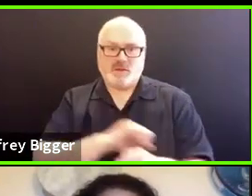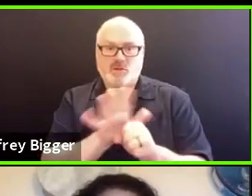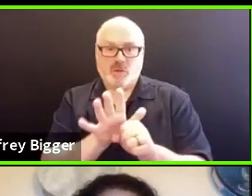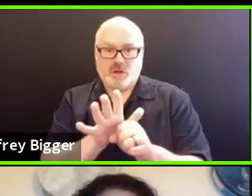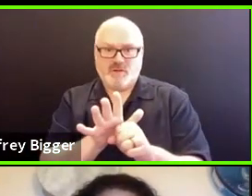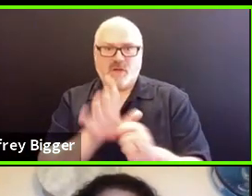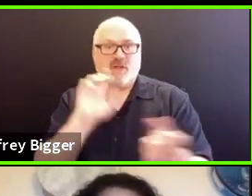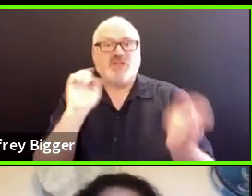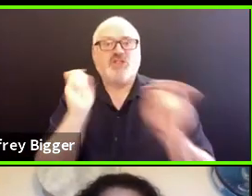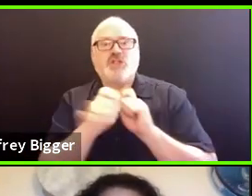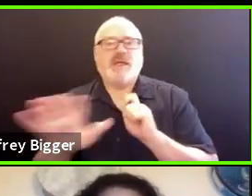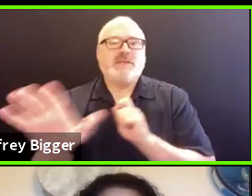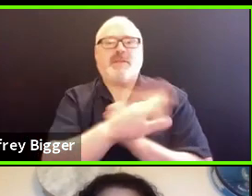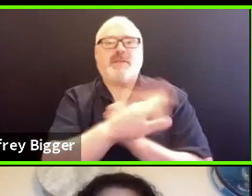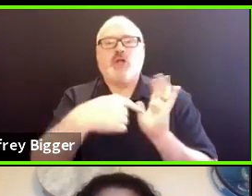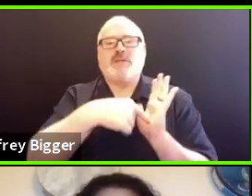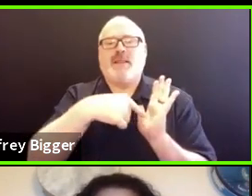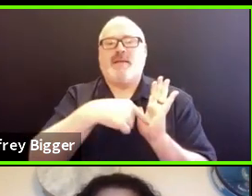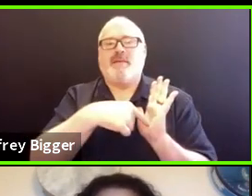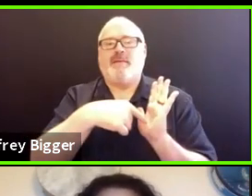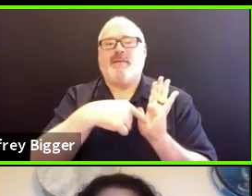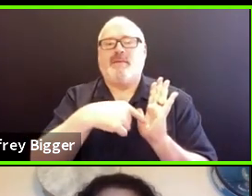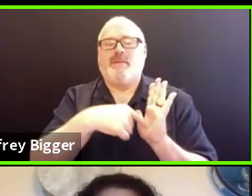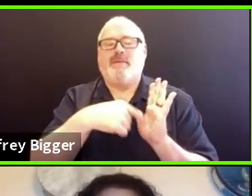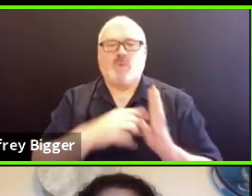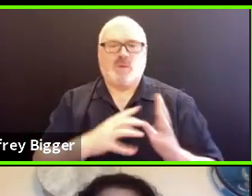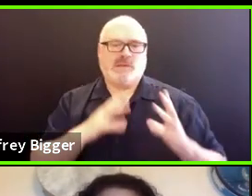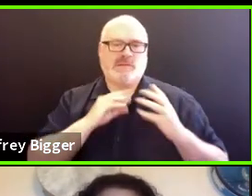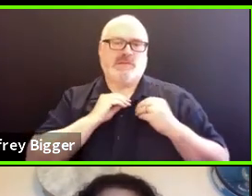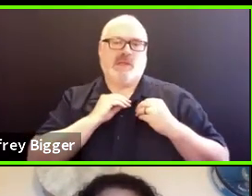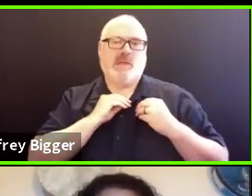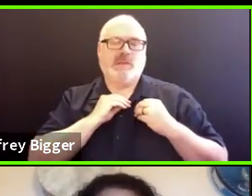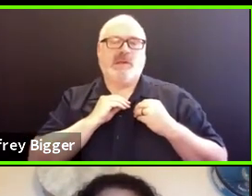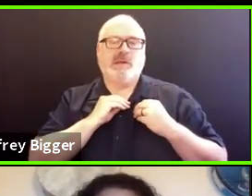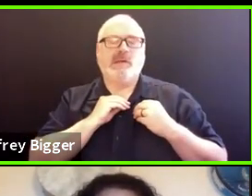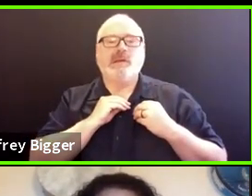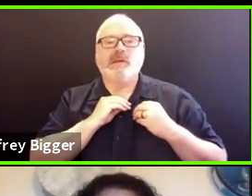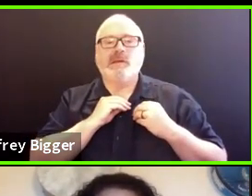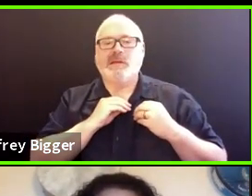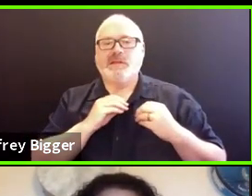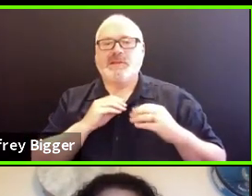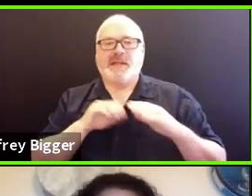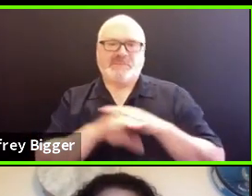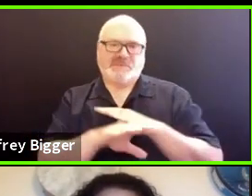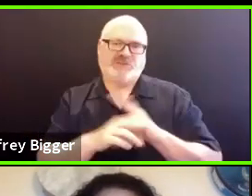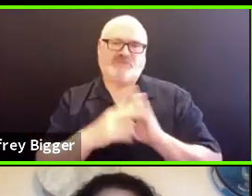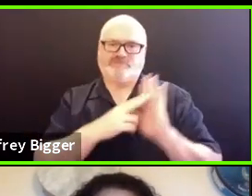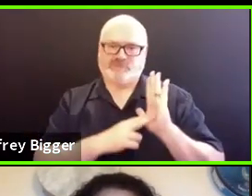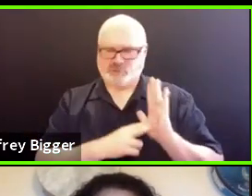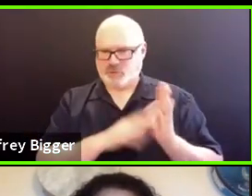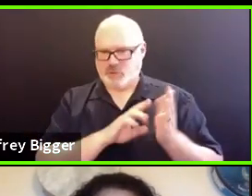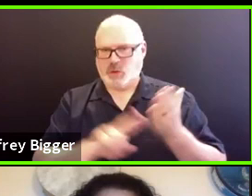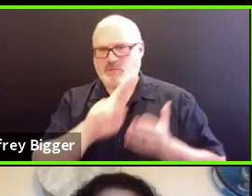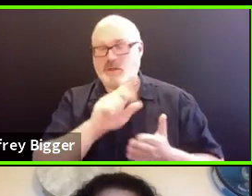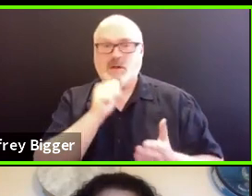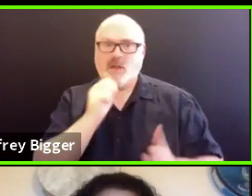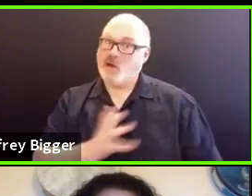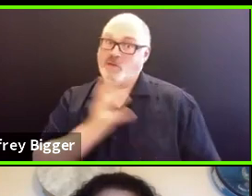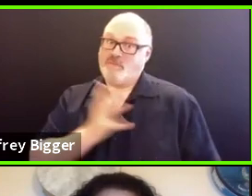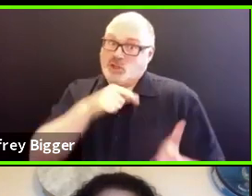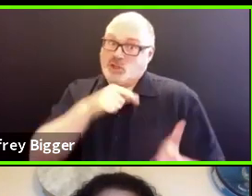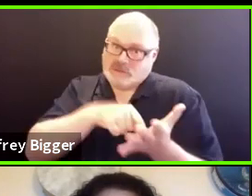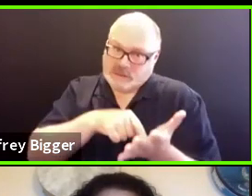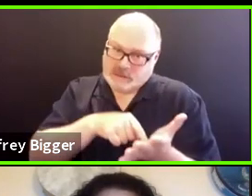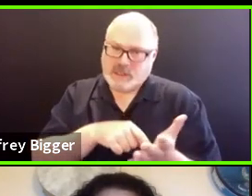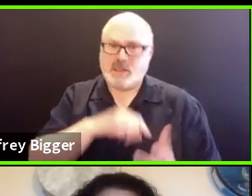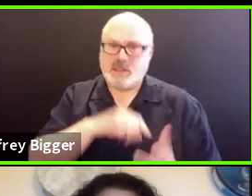changed their deadline for accepting admission to the university. And although not an official deadline, it was